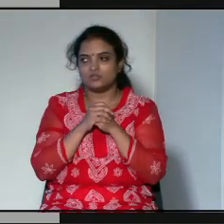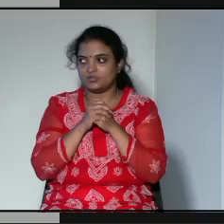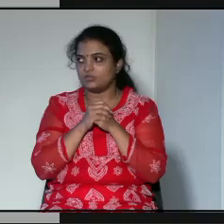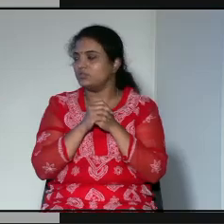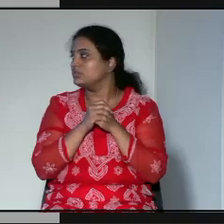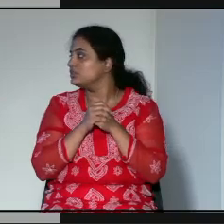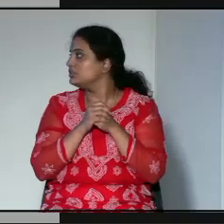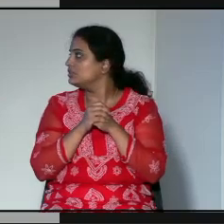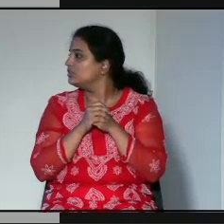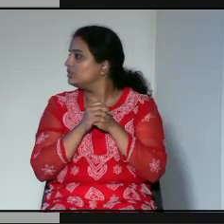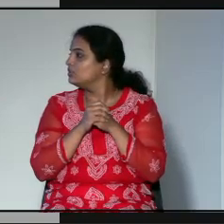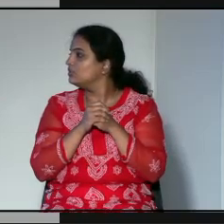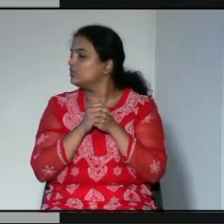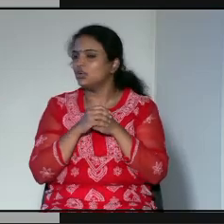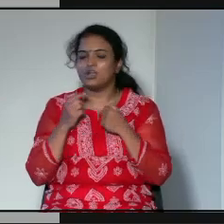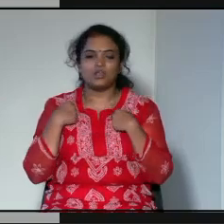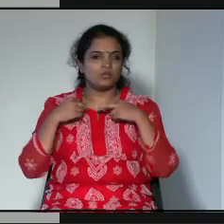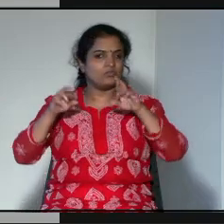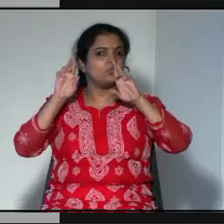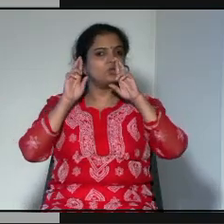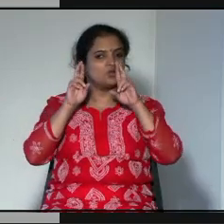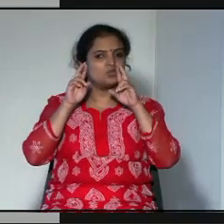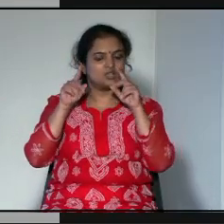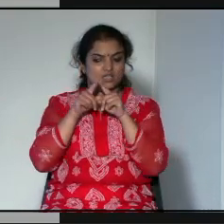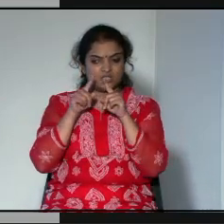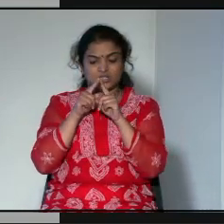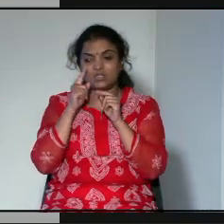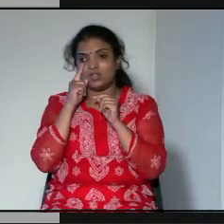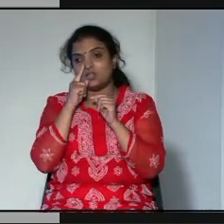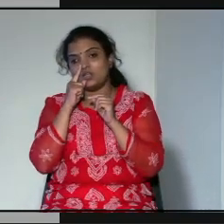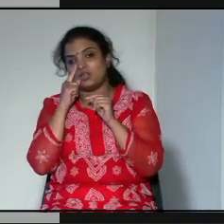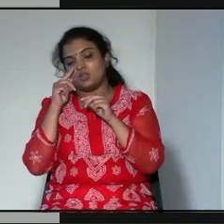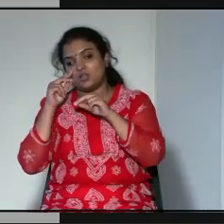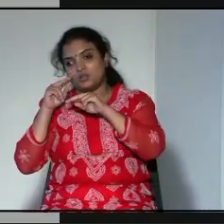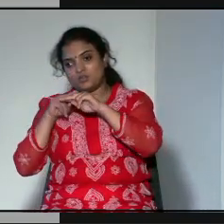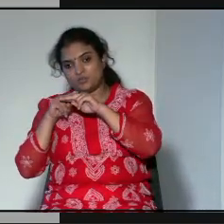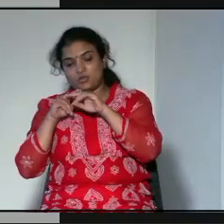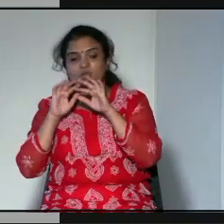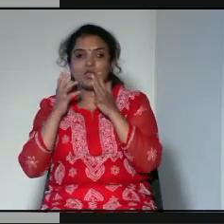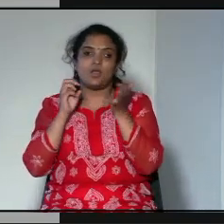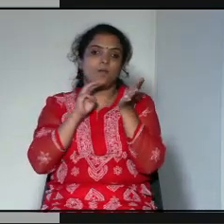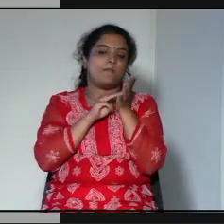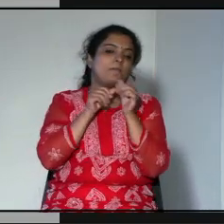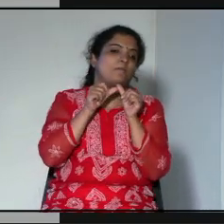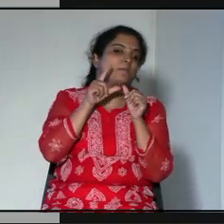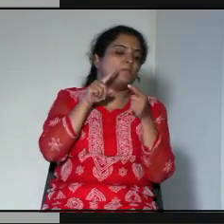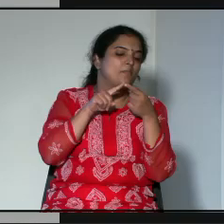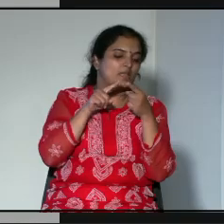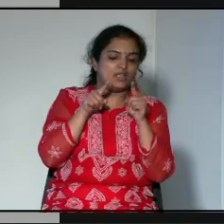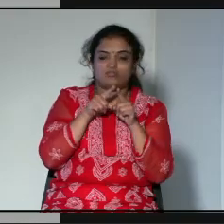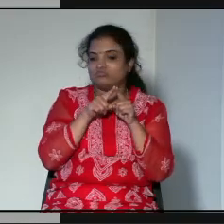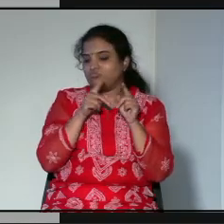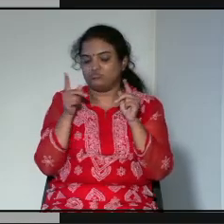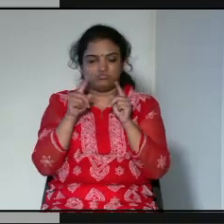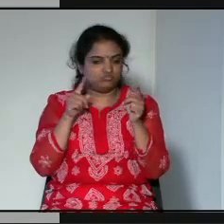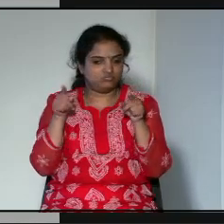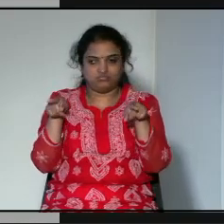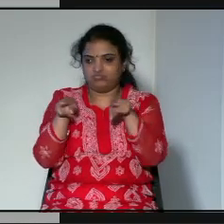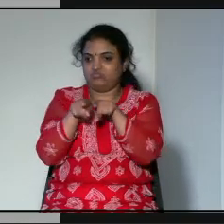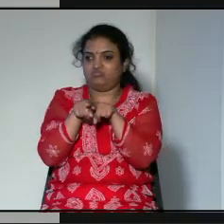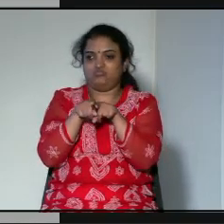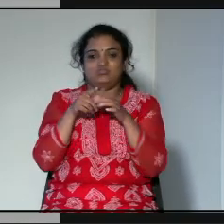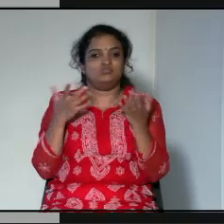collector. So I was hoping that the female and the male would be reunited on the grounds of MAP in Bangalore, an